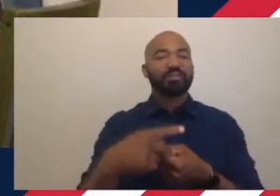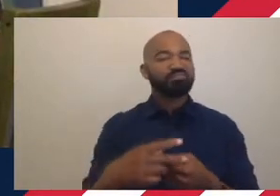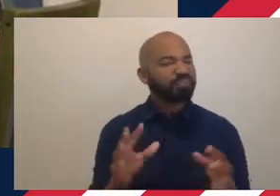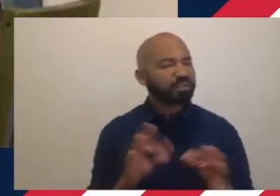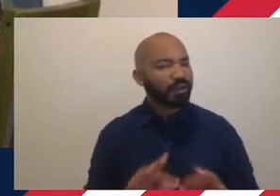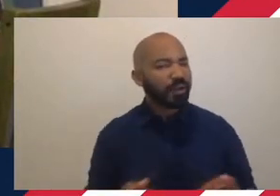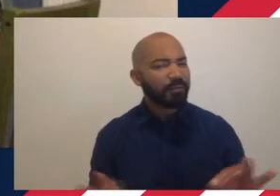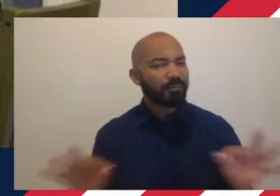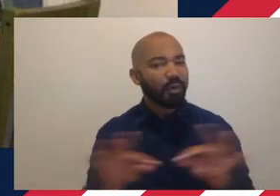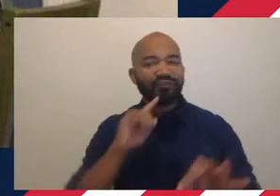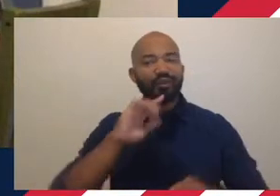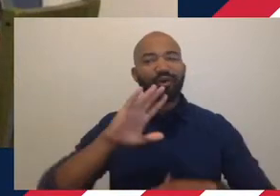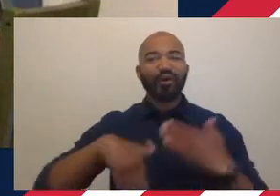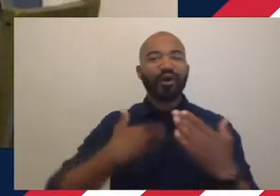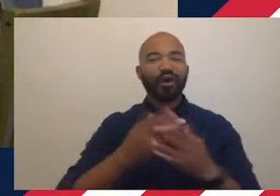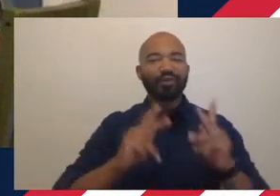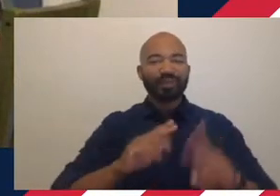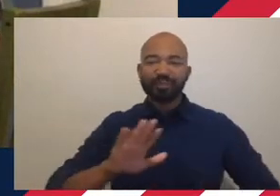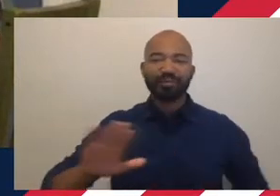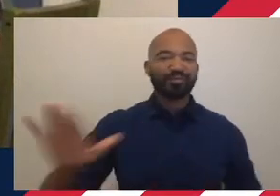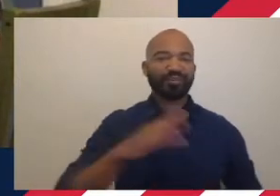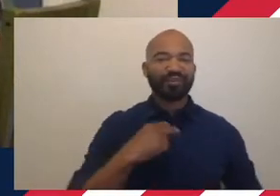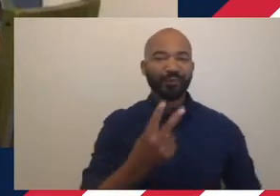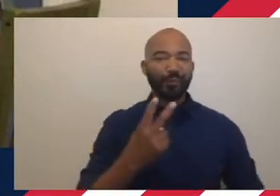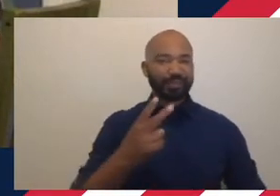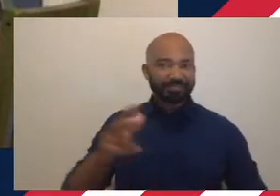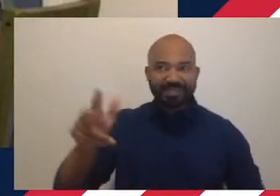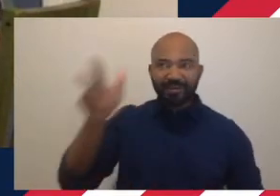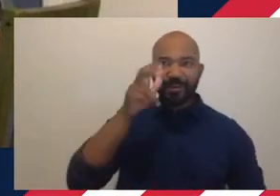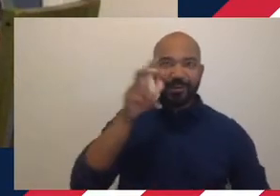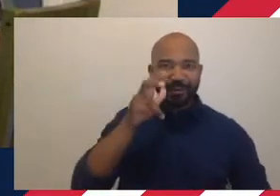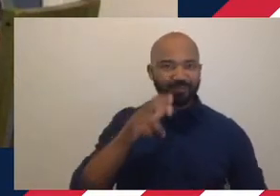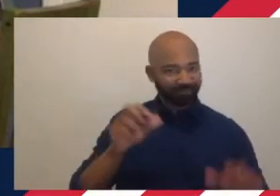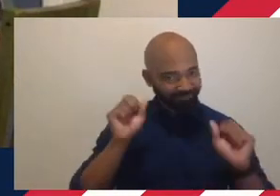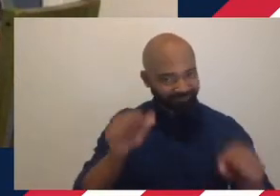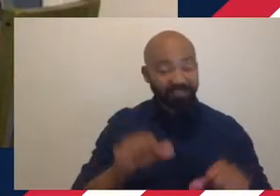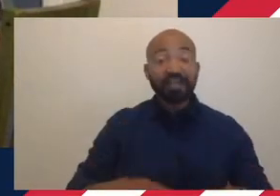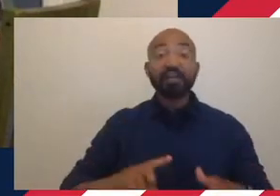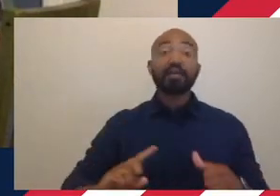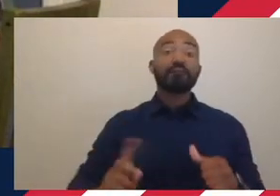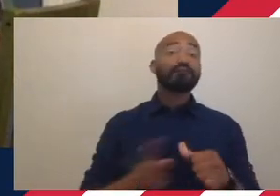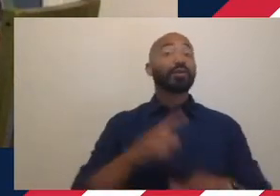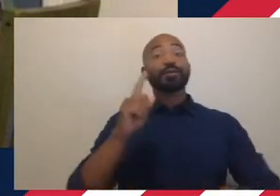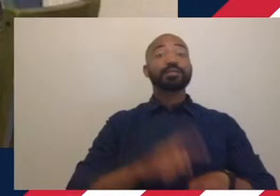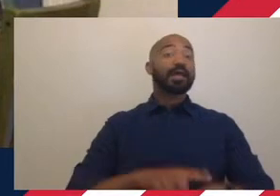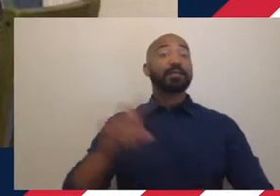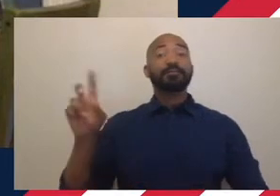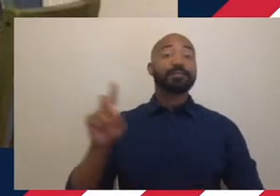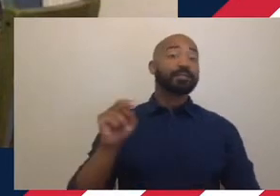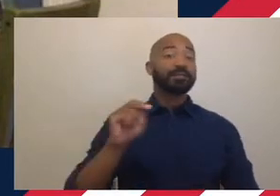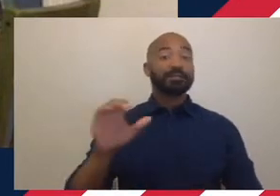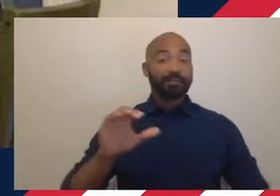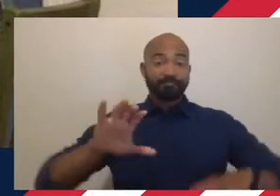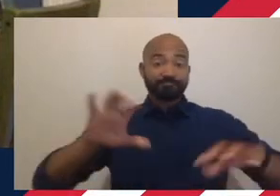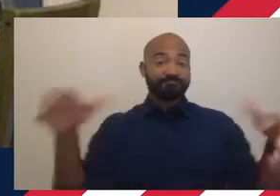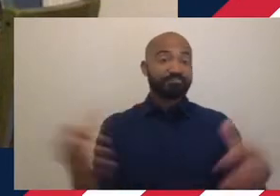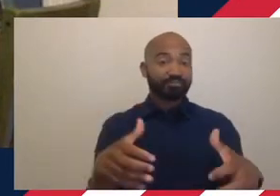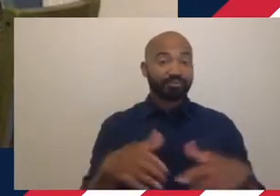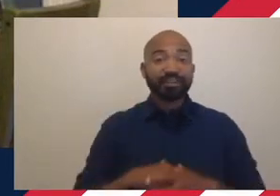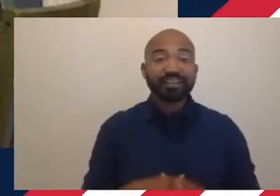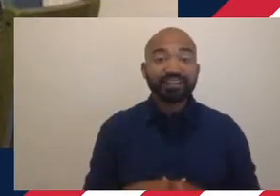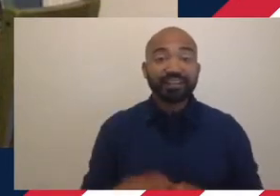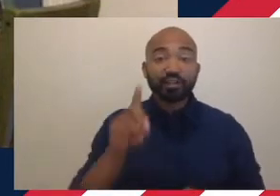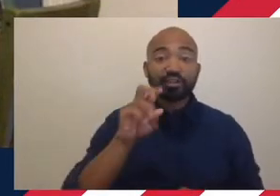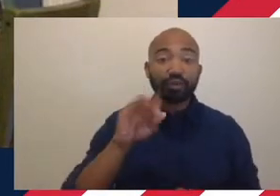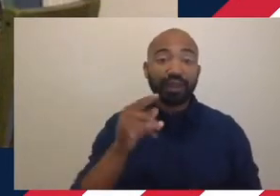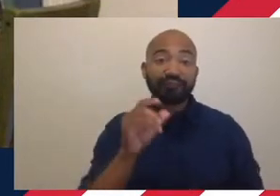be heard, and this is indeed the first convening of the Democratic Party's Platform Drafting Committee. Mayor, thank you